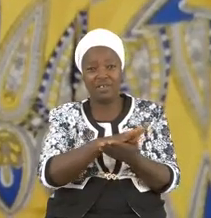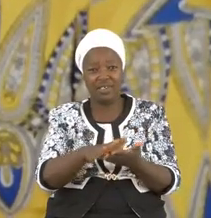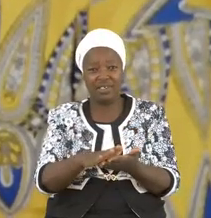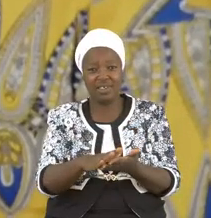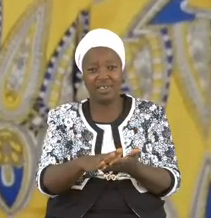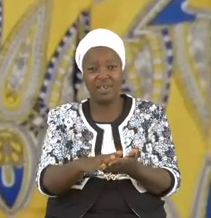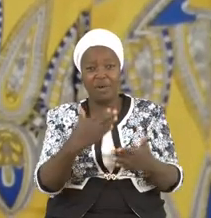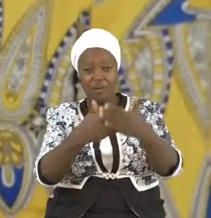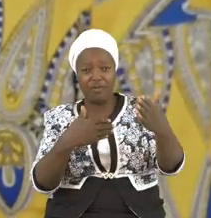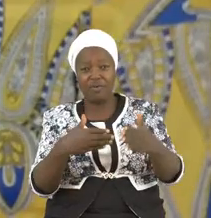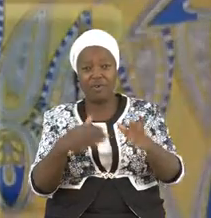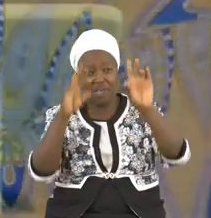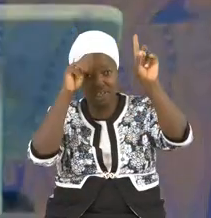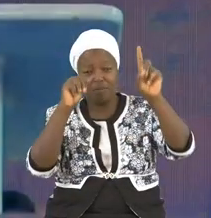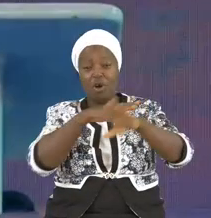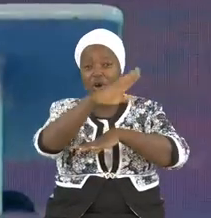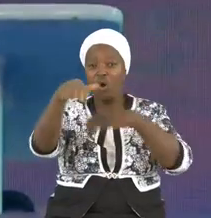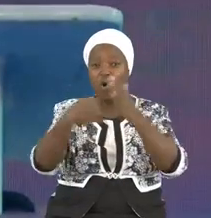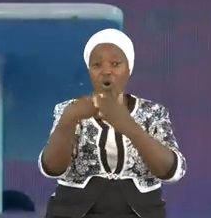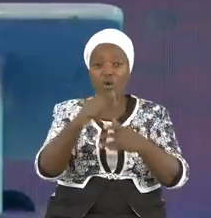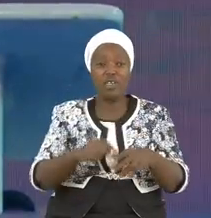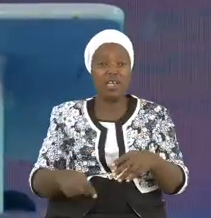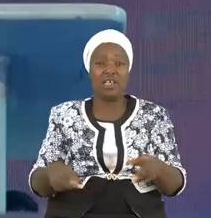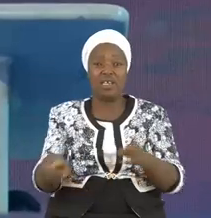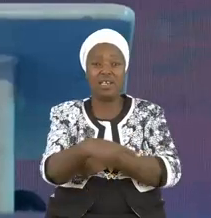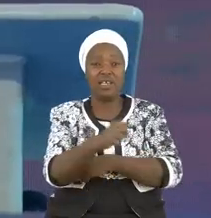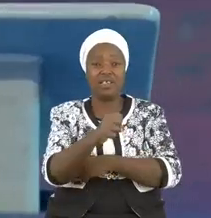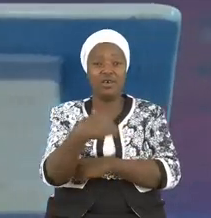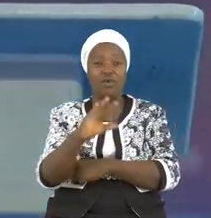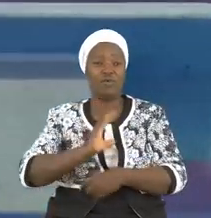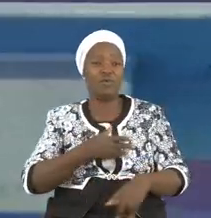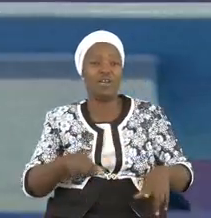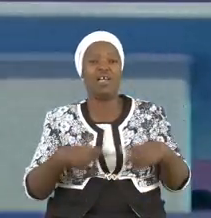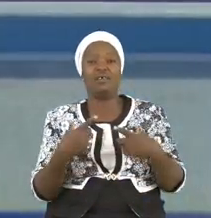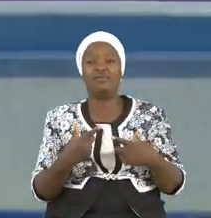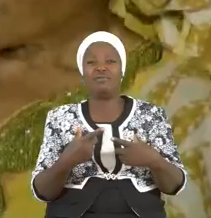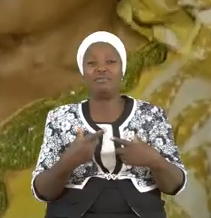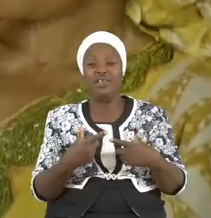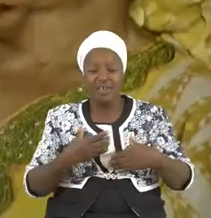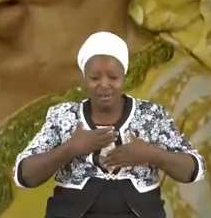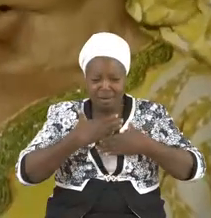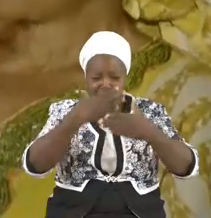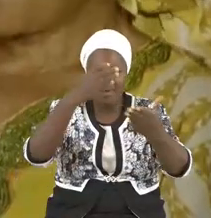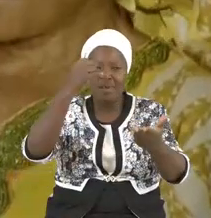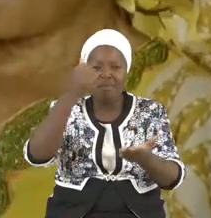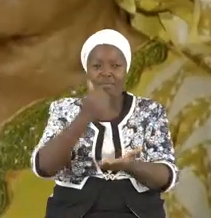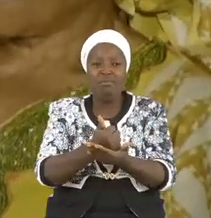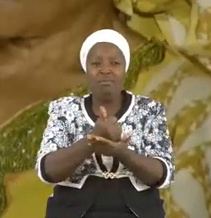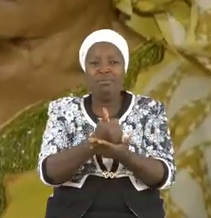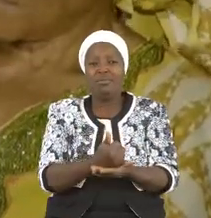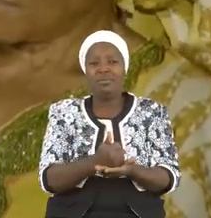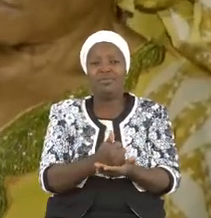him all the days of our life. I need a good amen there. You